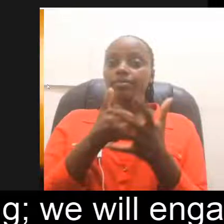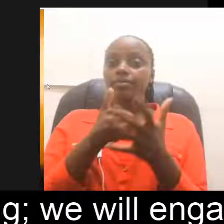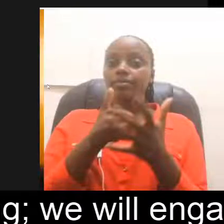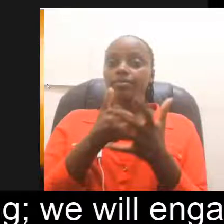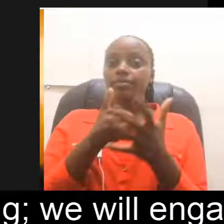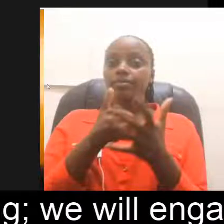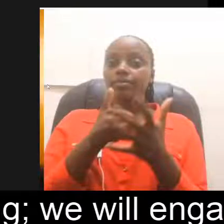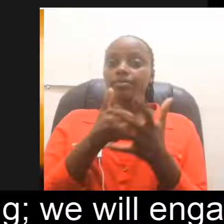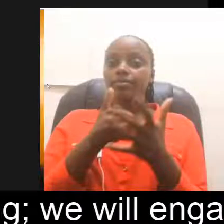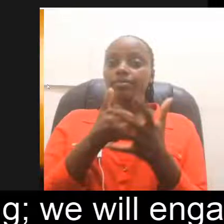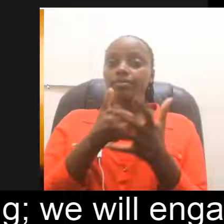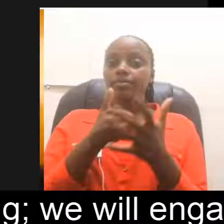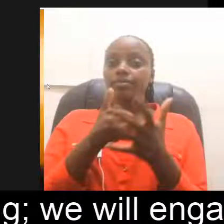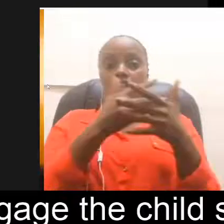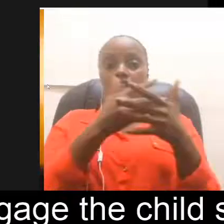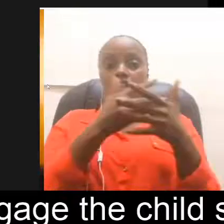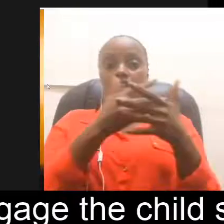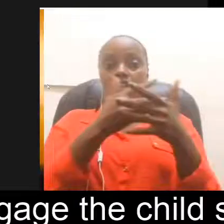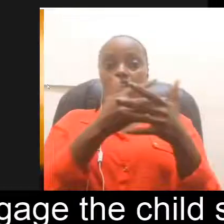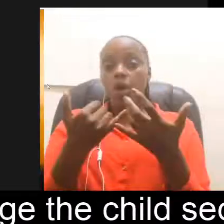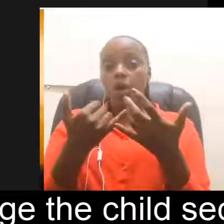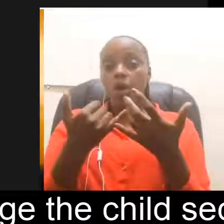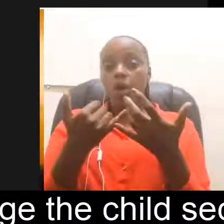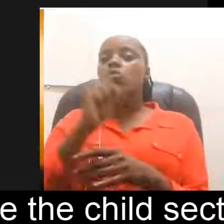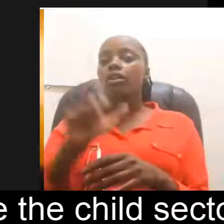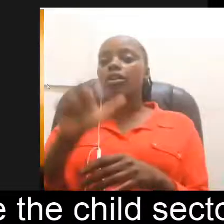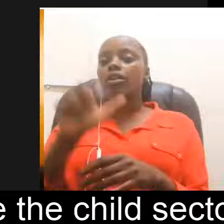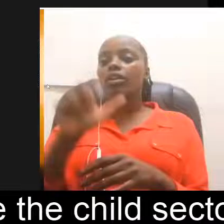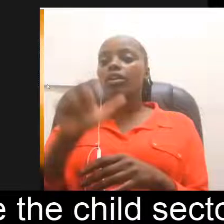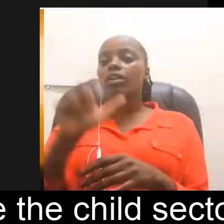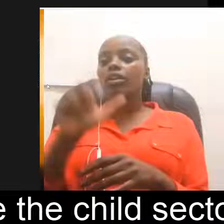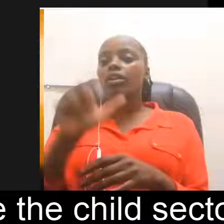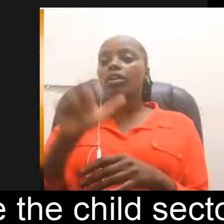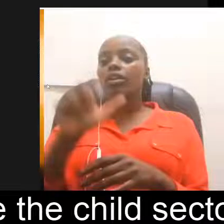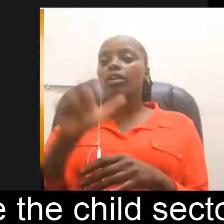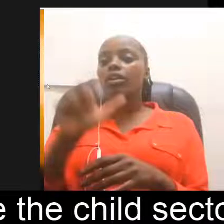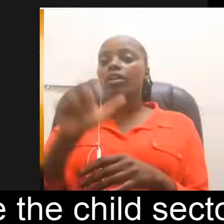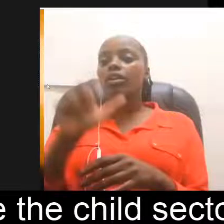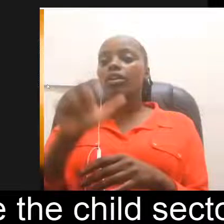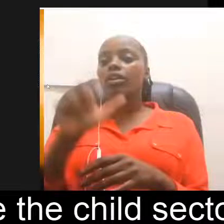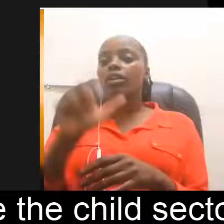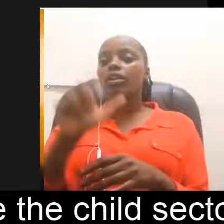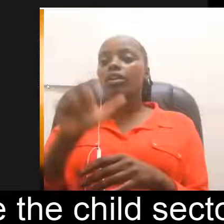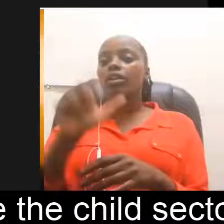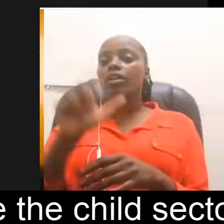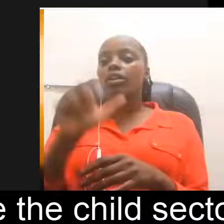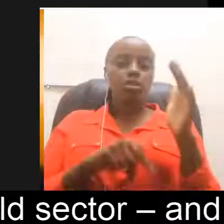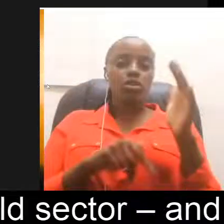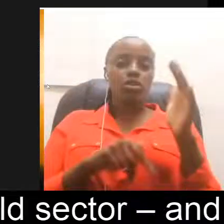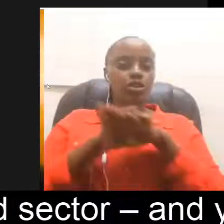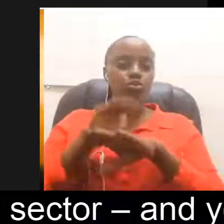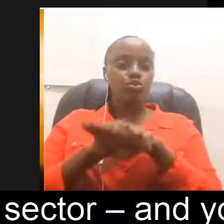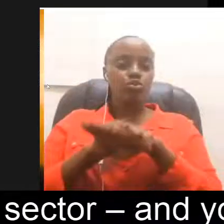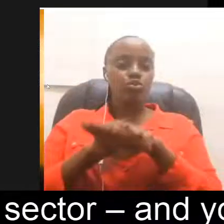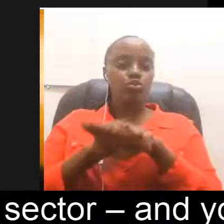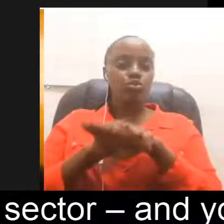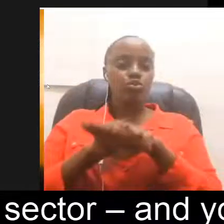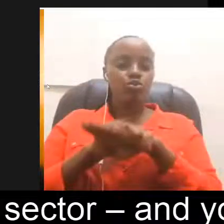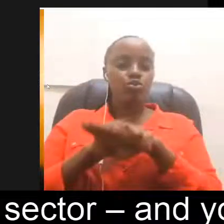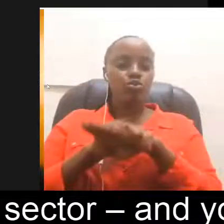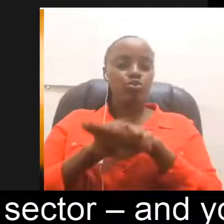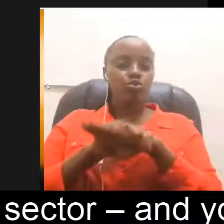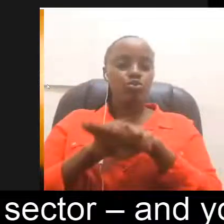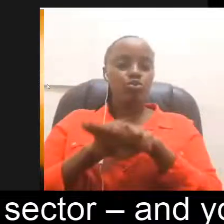the Charter is turning 30 this year. So it would be great to hear from, the CSO,